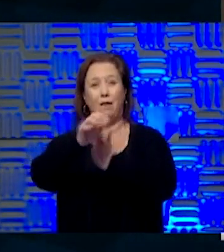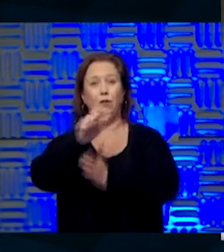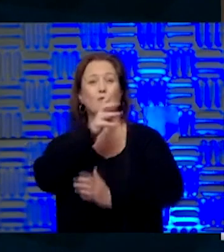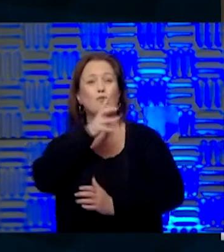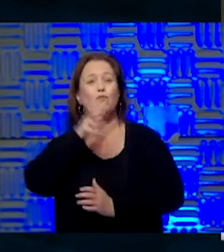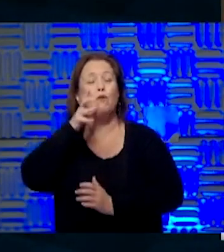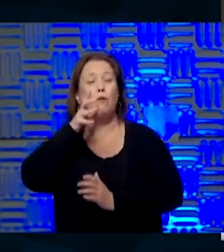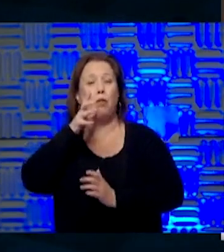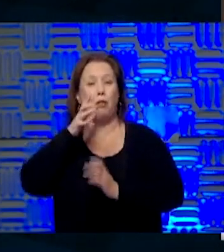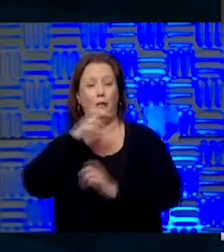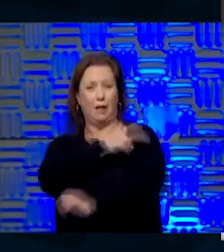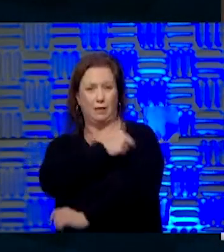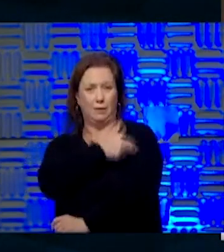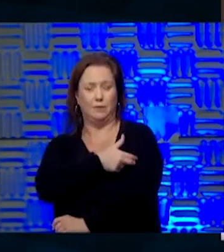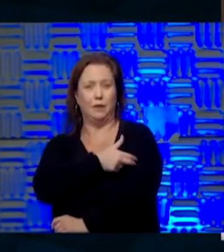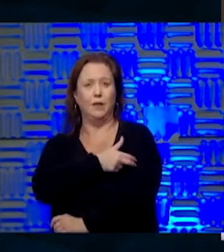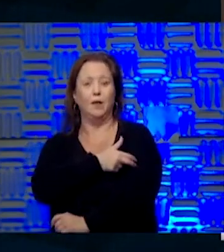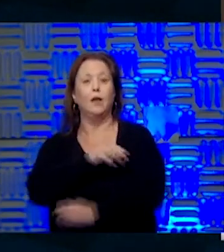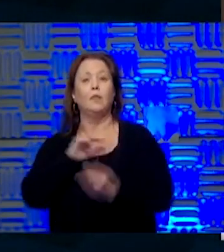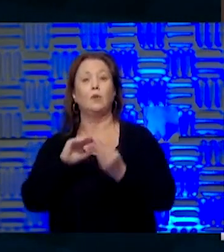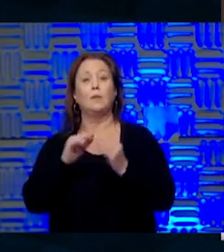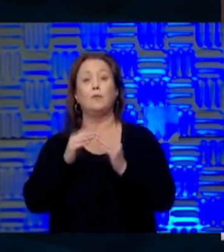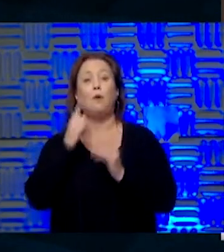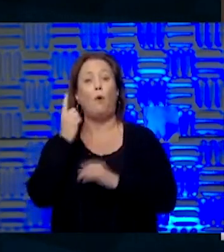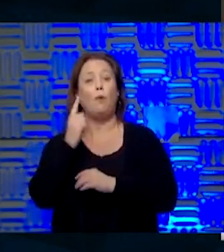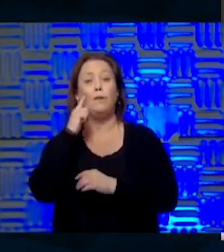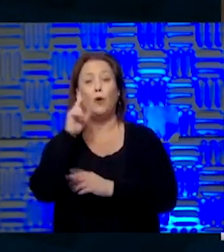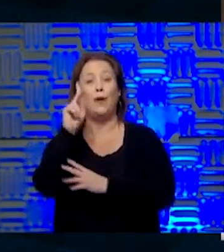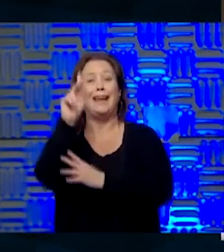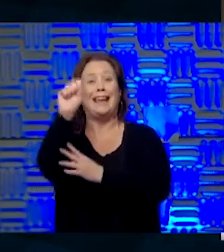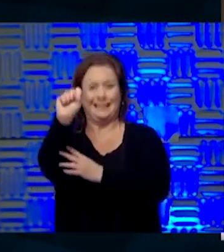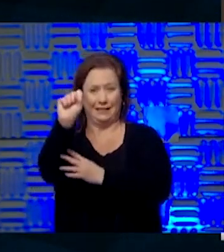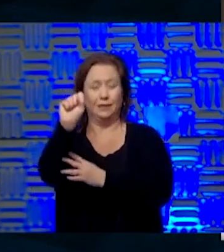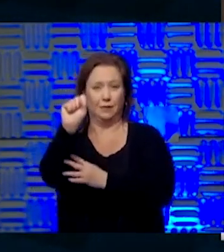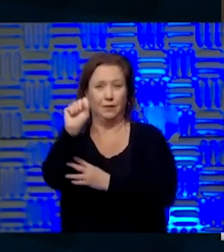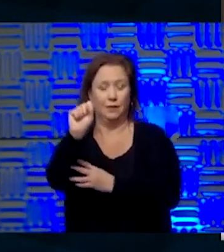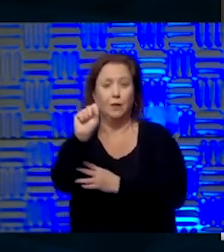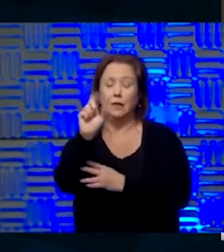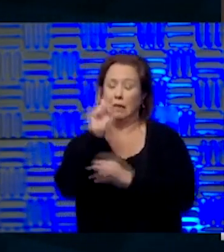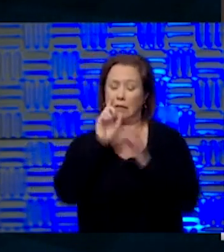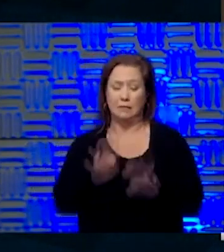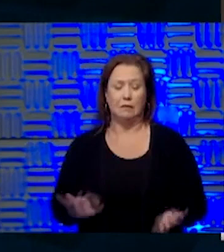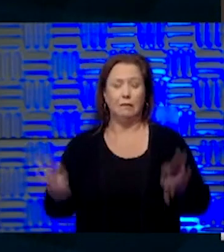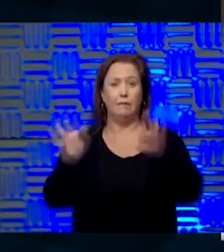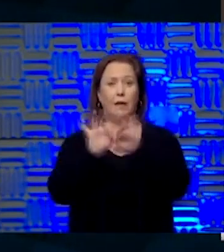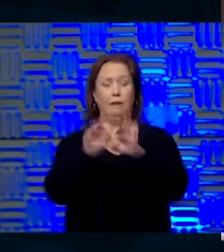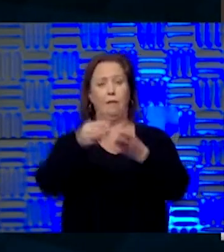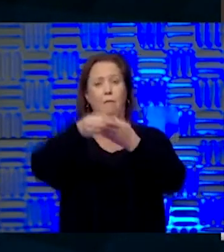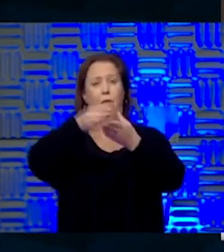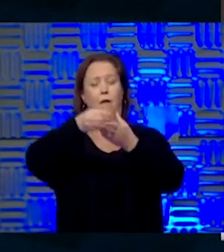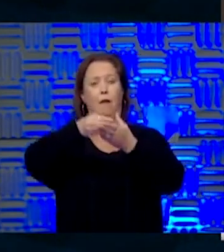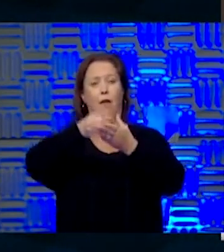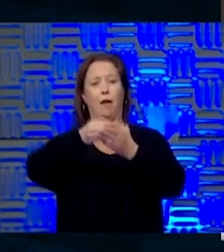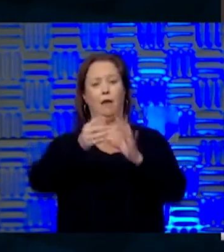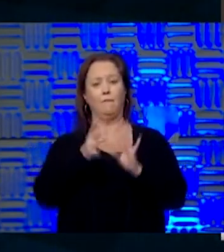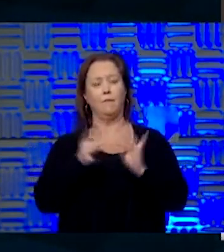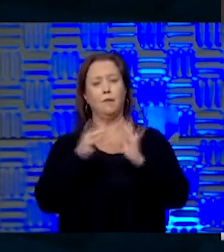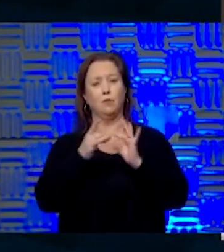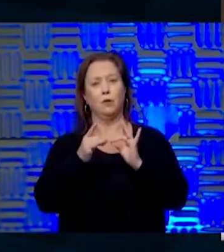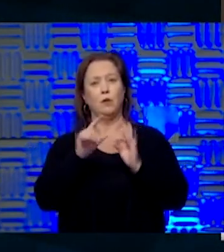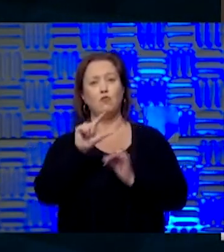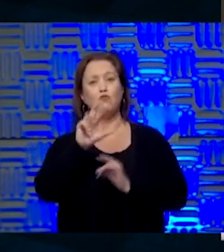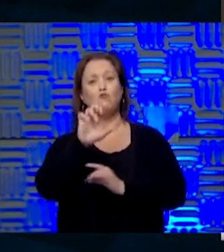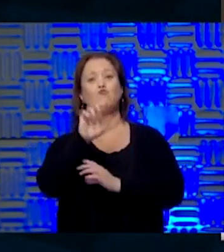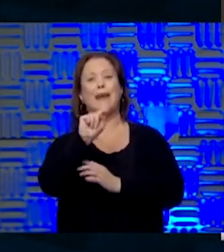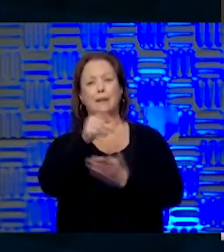hospitals. Those numbers are just for Kansas. So there is significant, that is, those dollars that I've mentioned here are grant